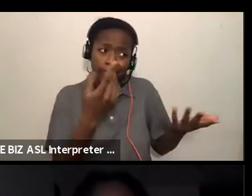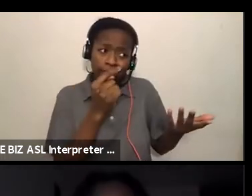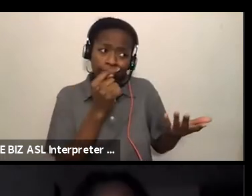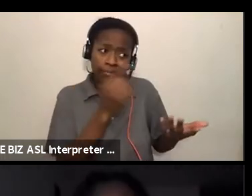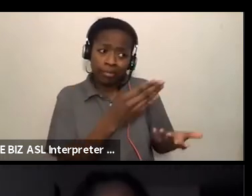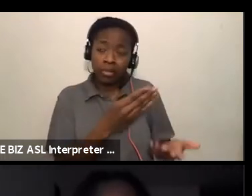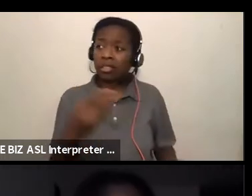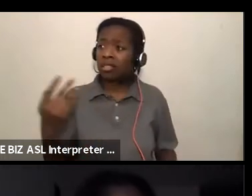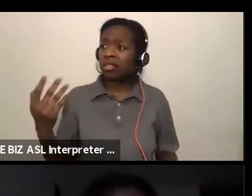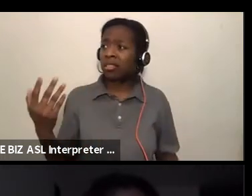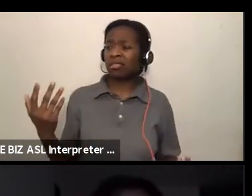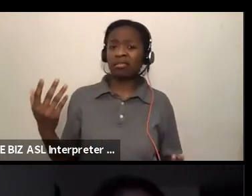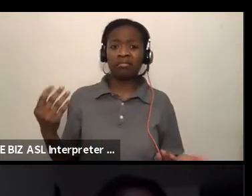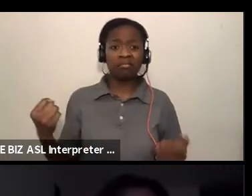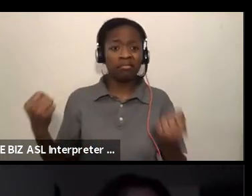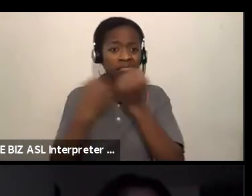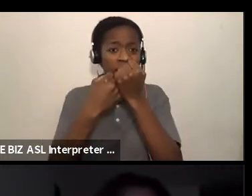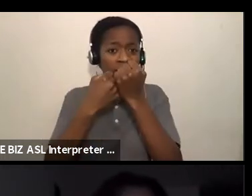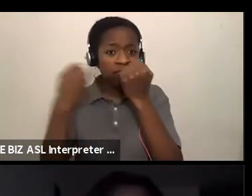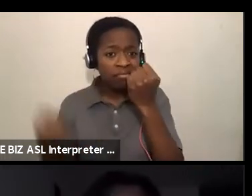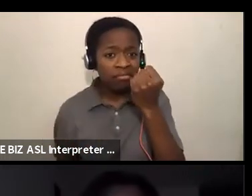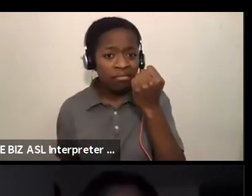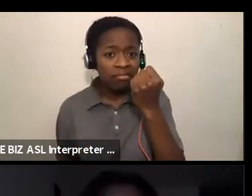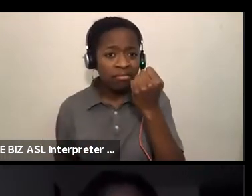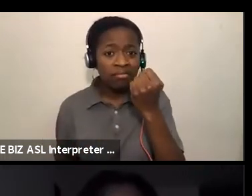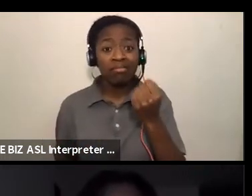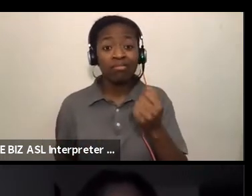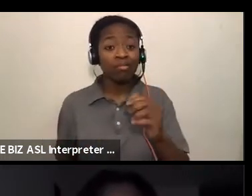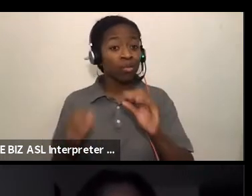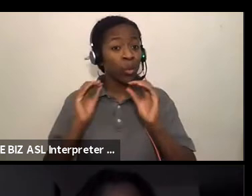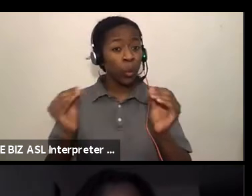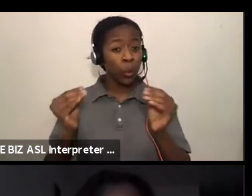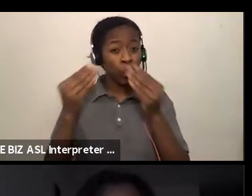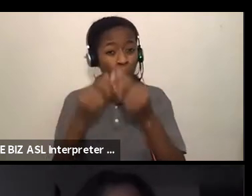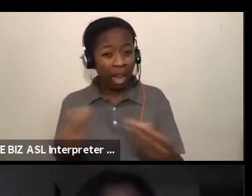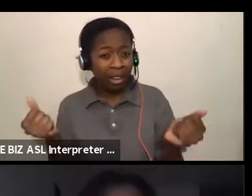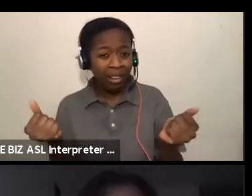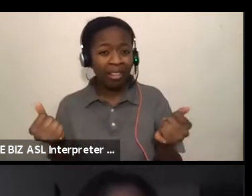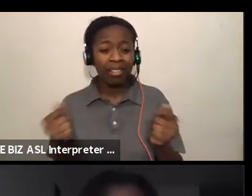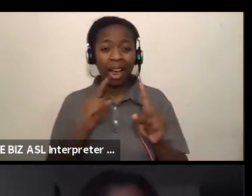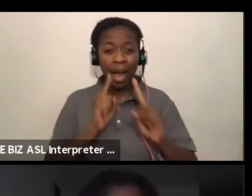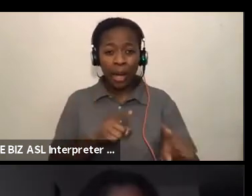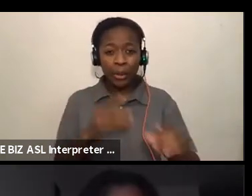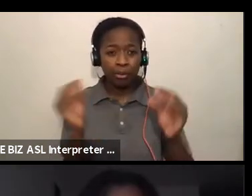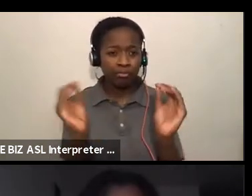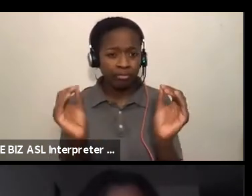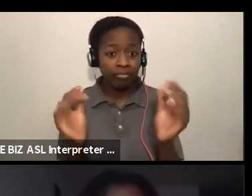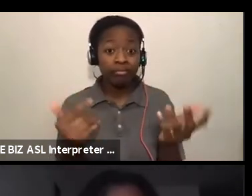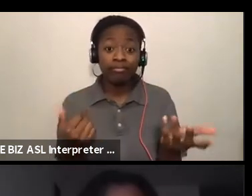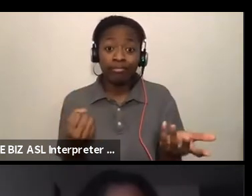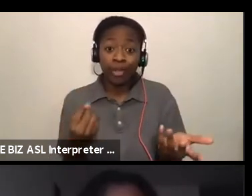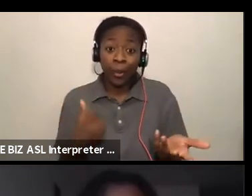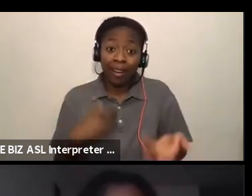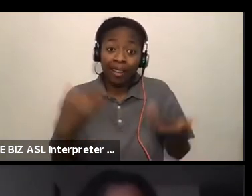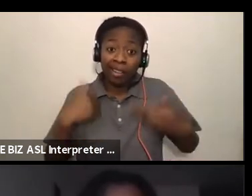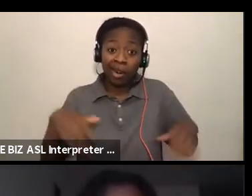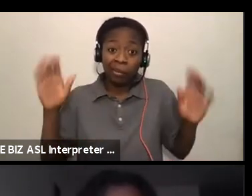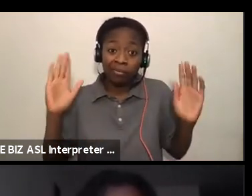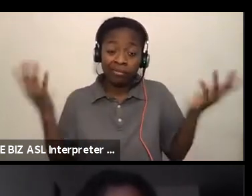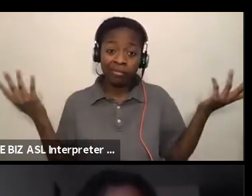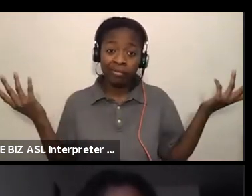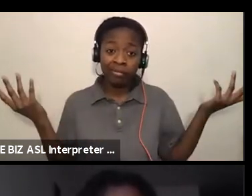I didn't get any real answers or solutions, right? So I gave it up